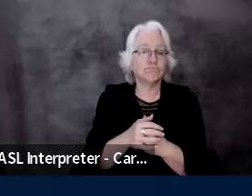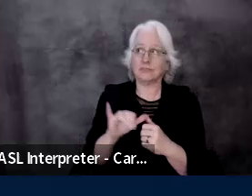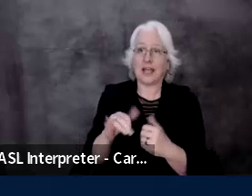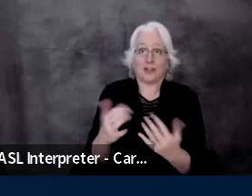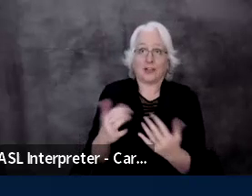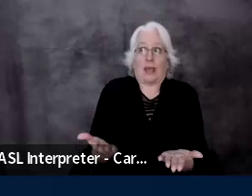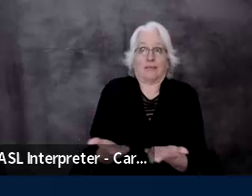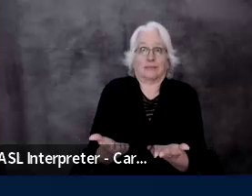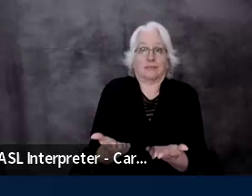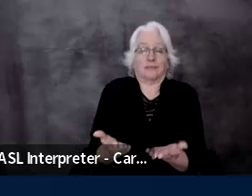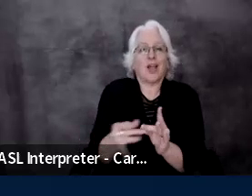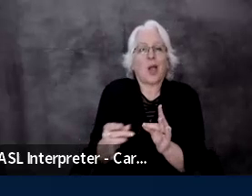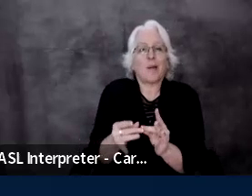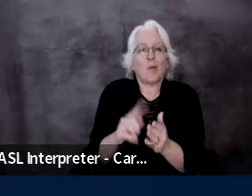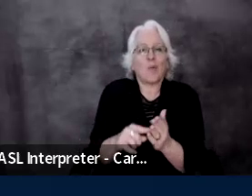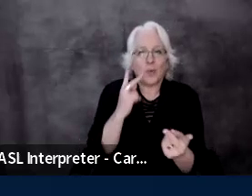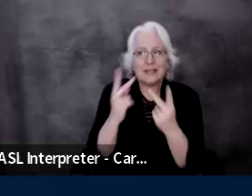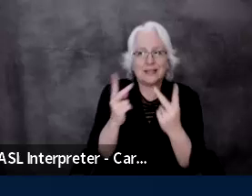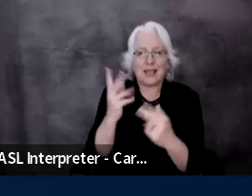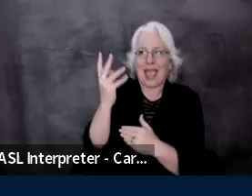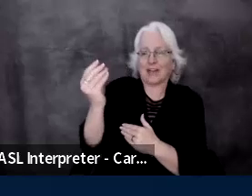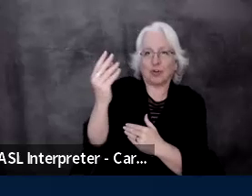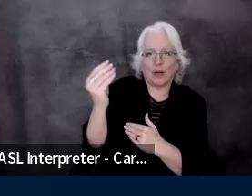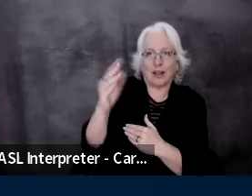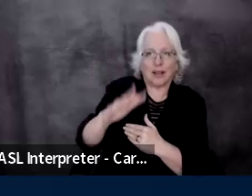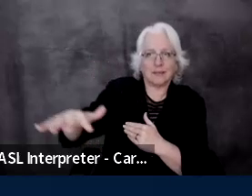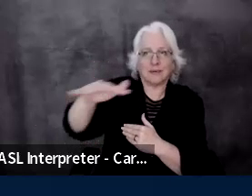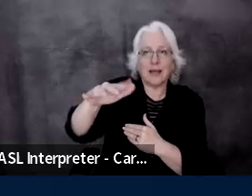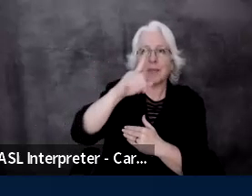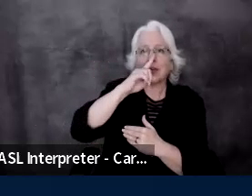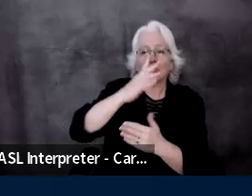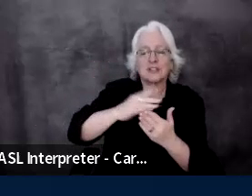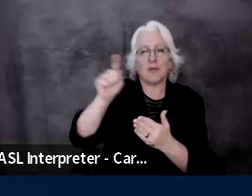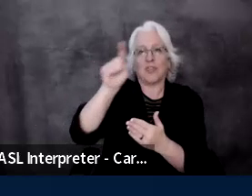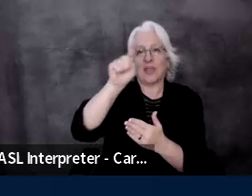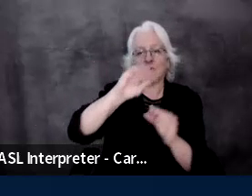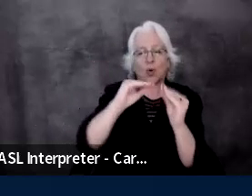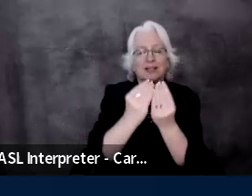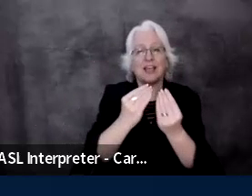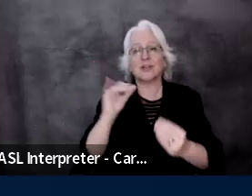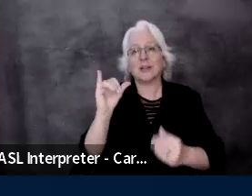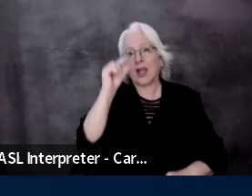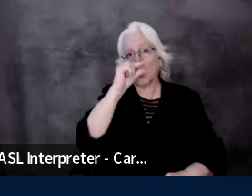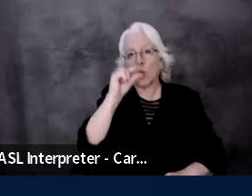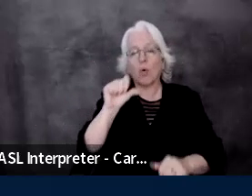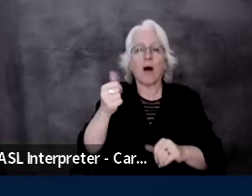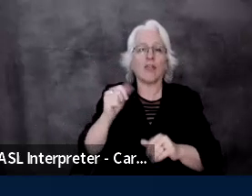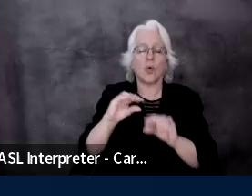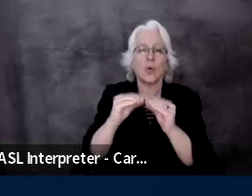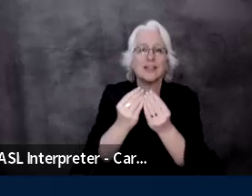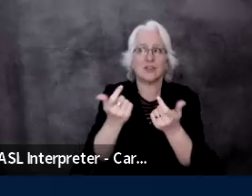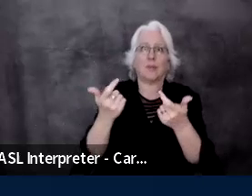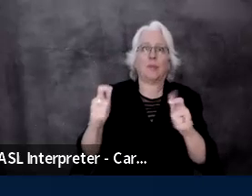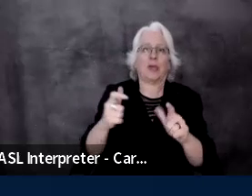right? Commenting on what we're seeing externally, making sure that some of these organizations like Google or other organizations that have pretty big footprints here